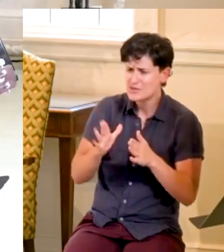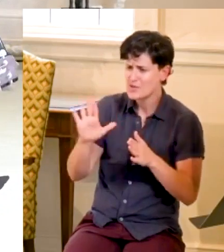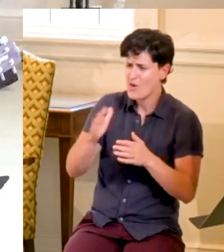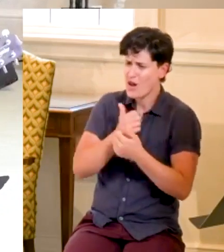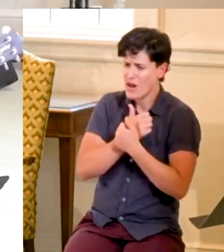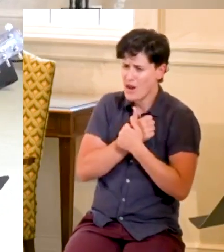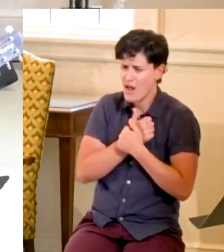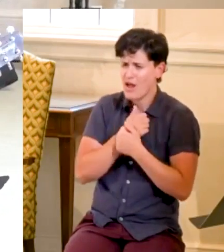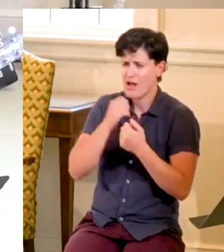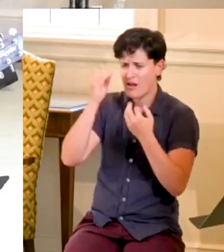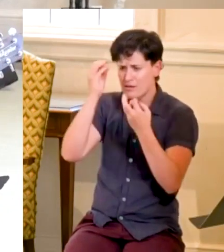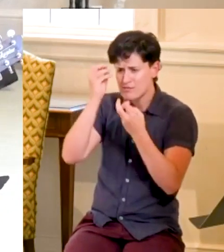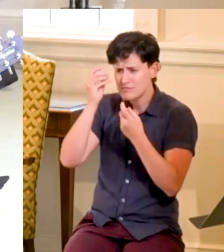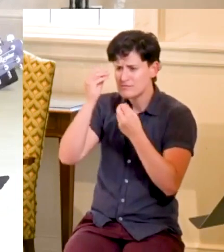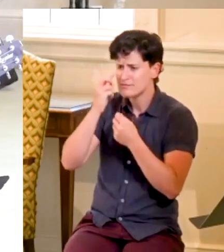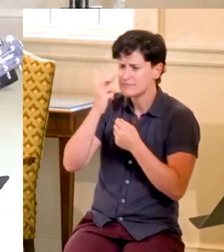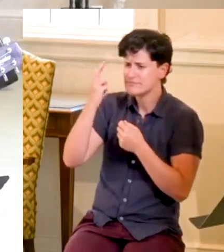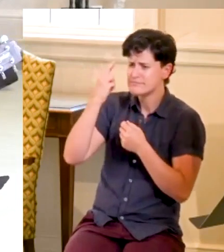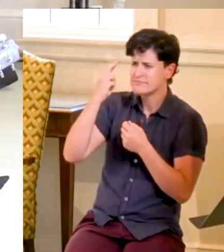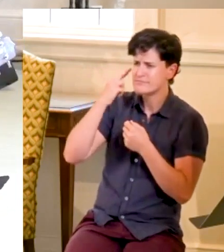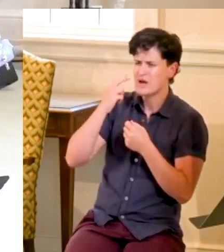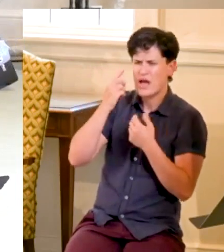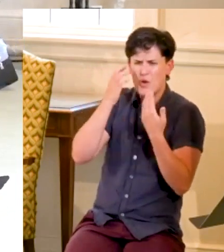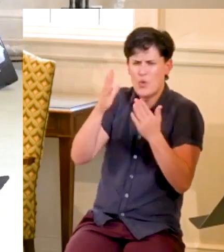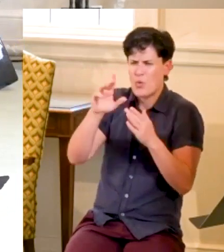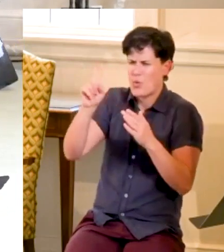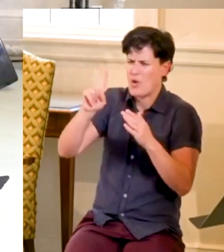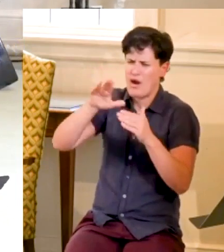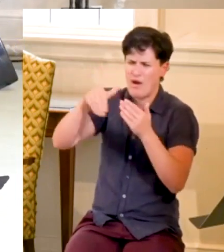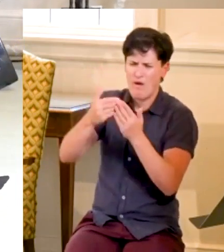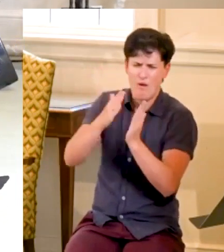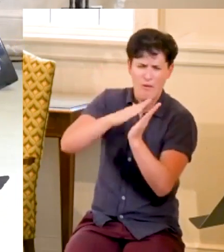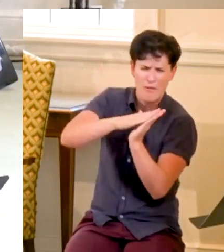And I don't know where it all began,